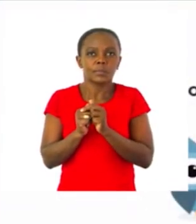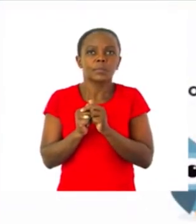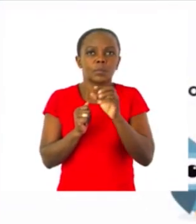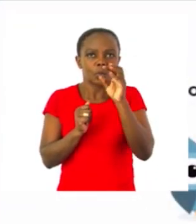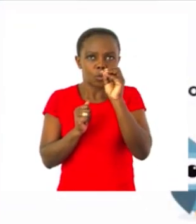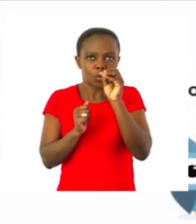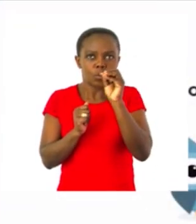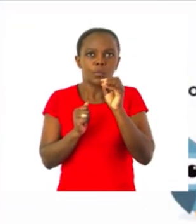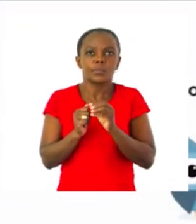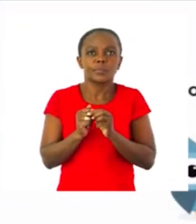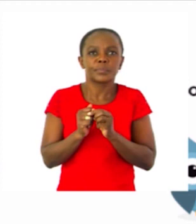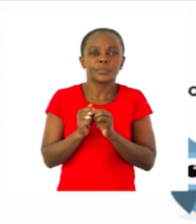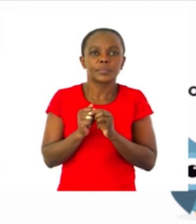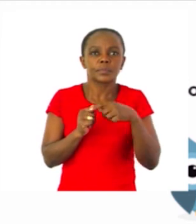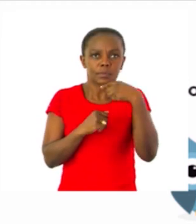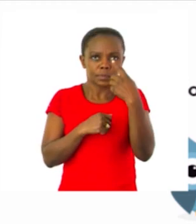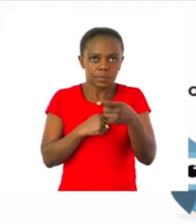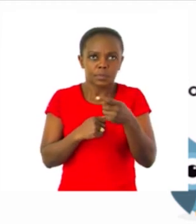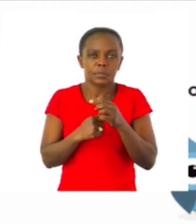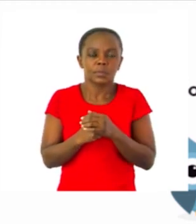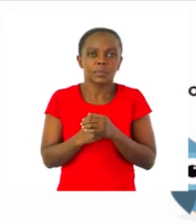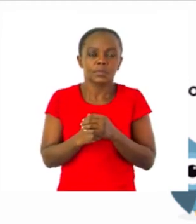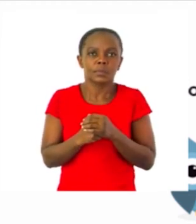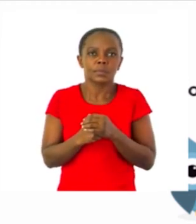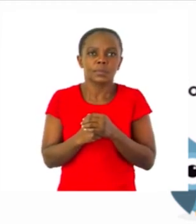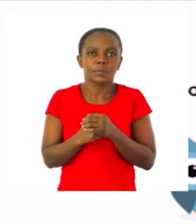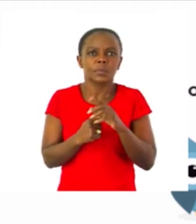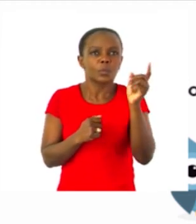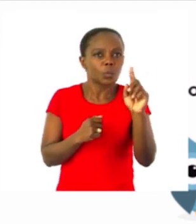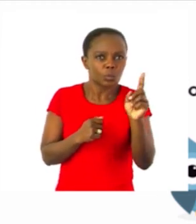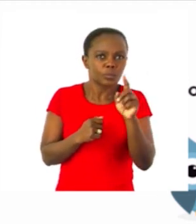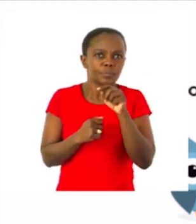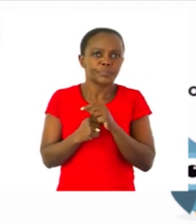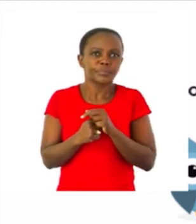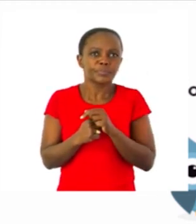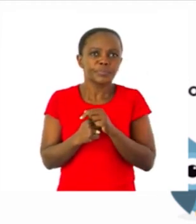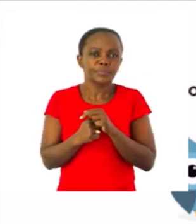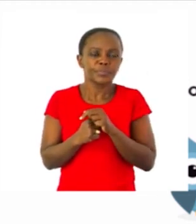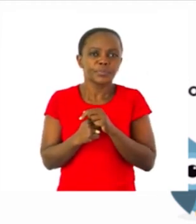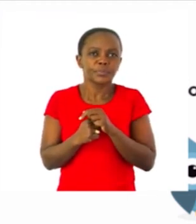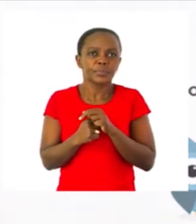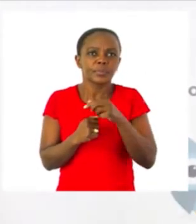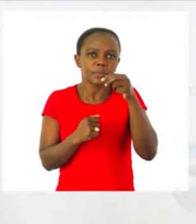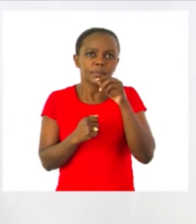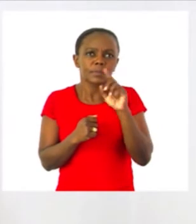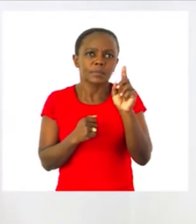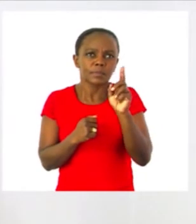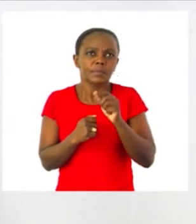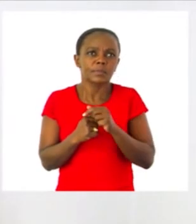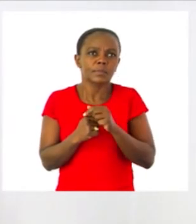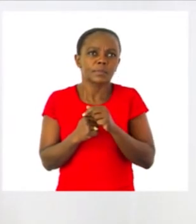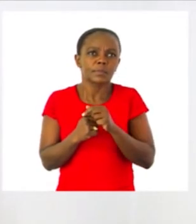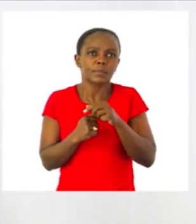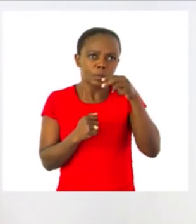the word. The next word? Bug. Yes, well done. Write the vowel that we